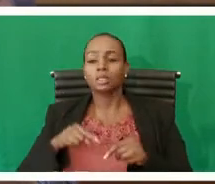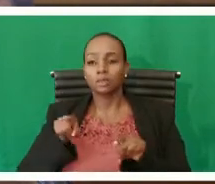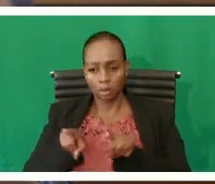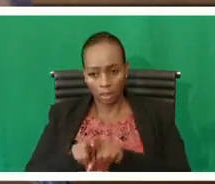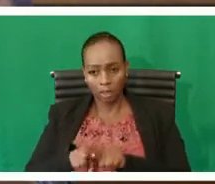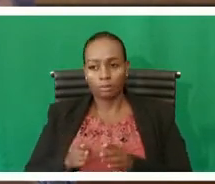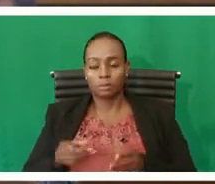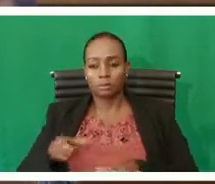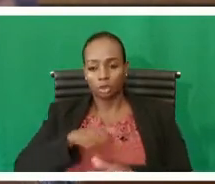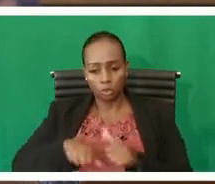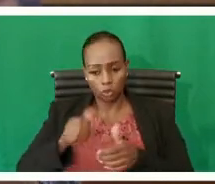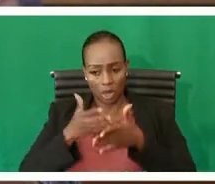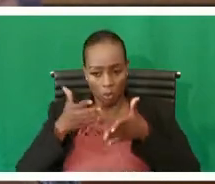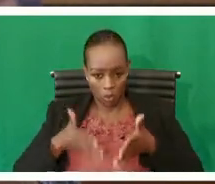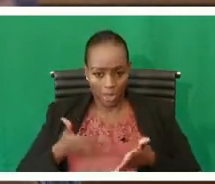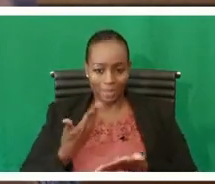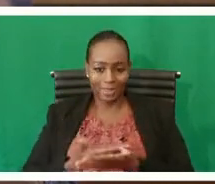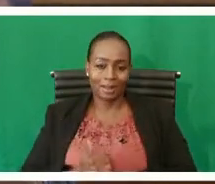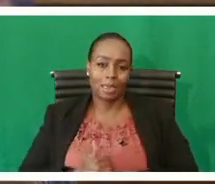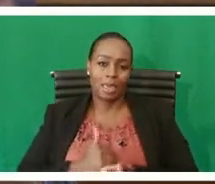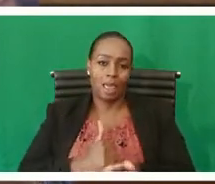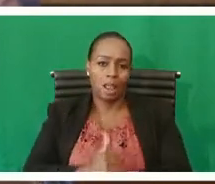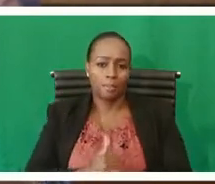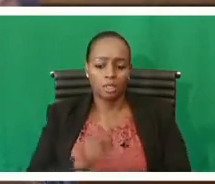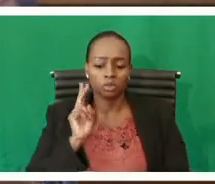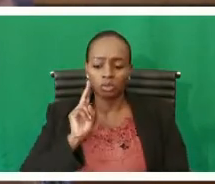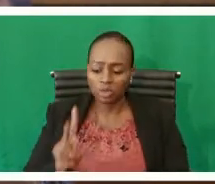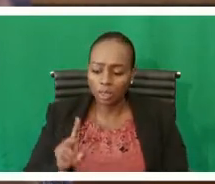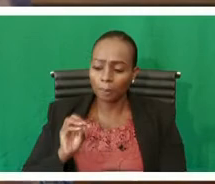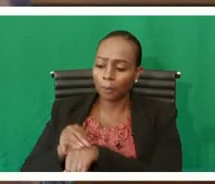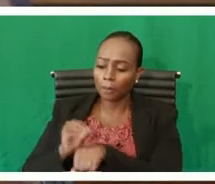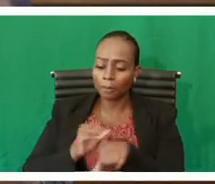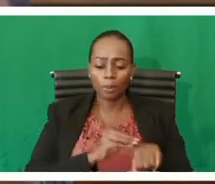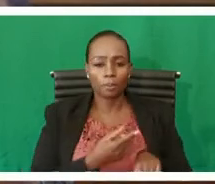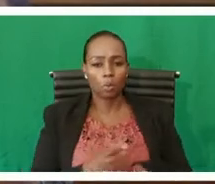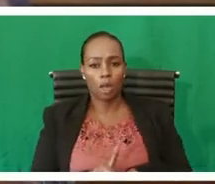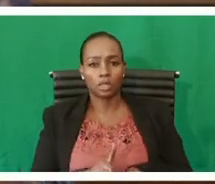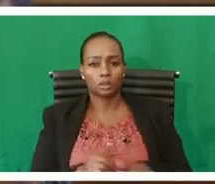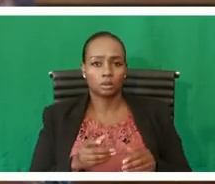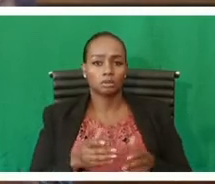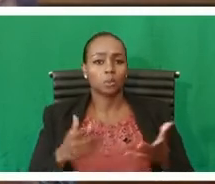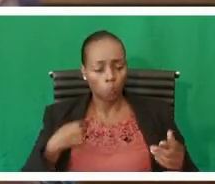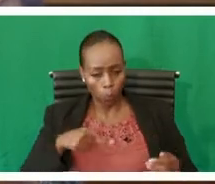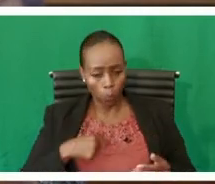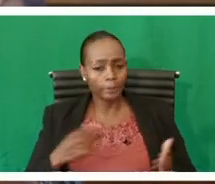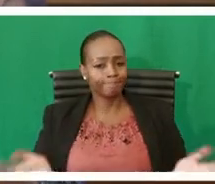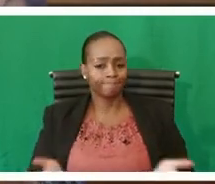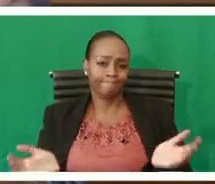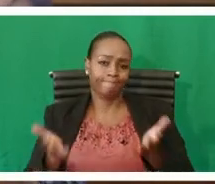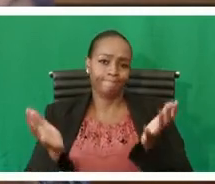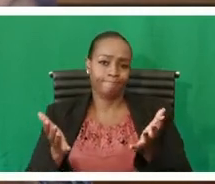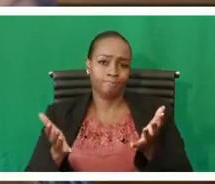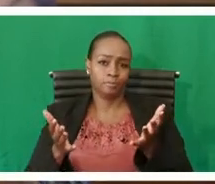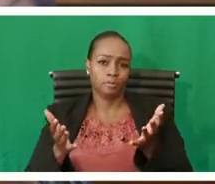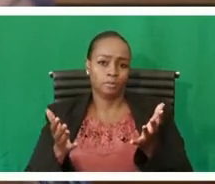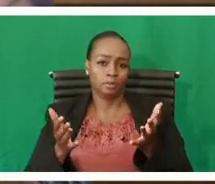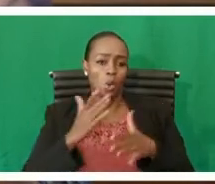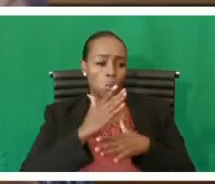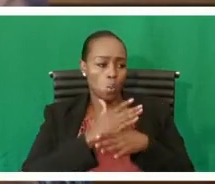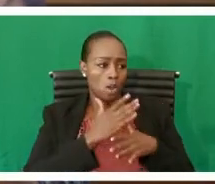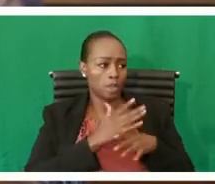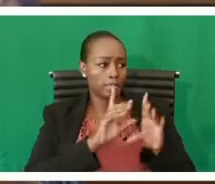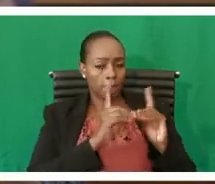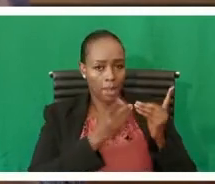teng mono di tsebe o bona gore ke bo mang bana ba senang mangolo, mathata a bana ke a feng. Re itheletsa haholo mosebetsi ona o etsiwang ke lefapha